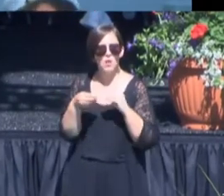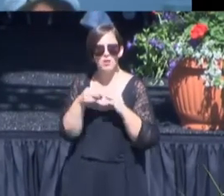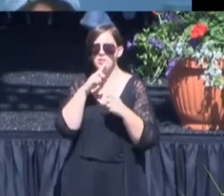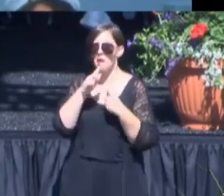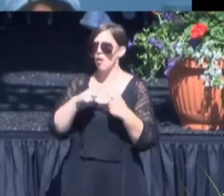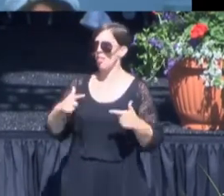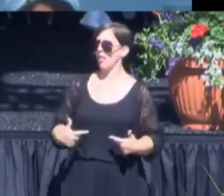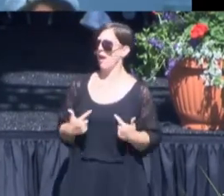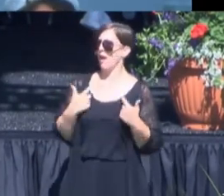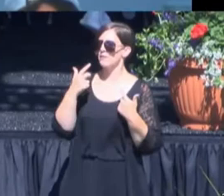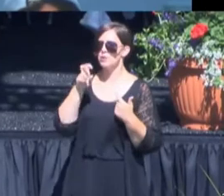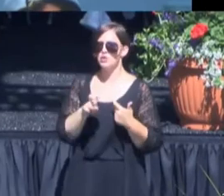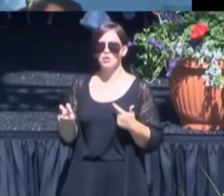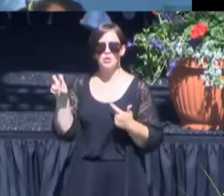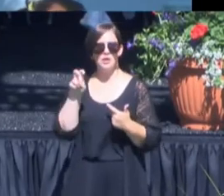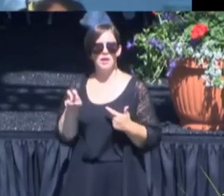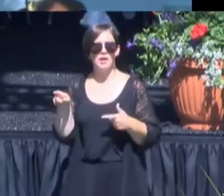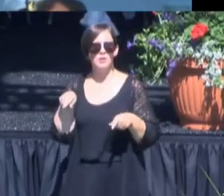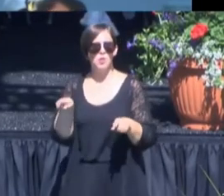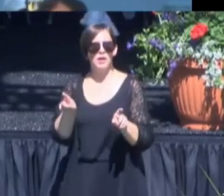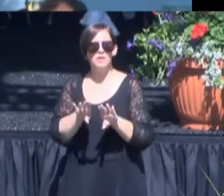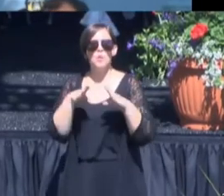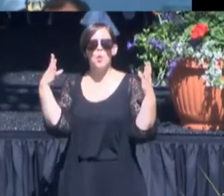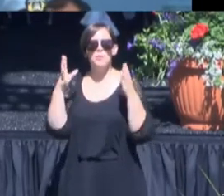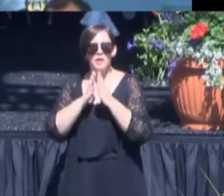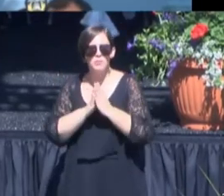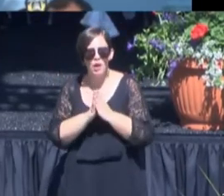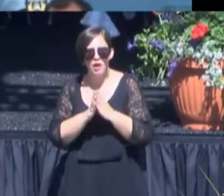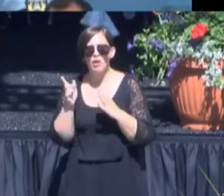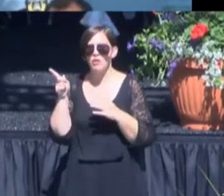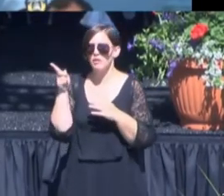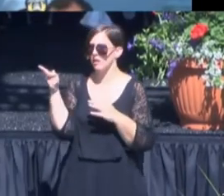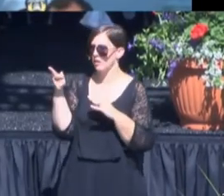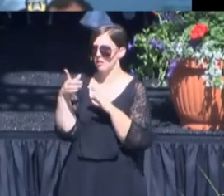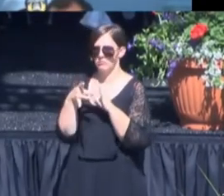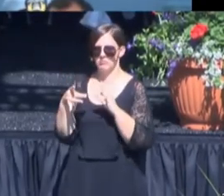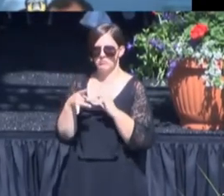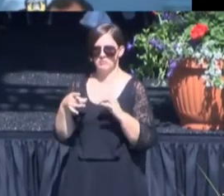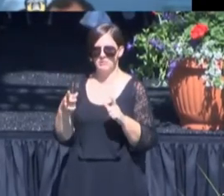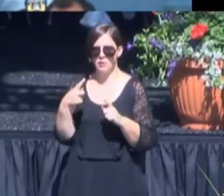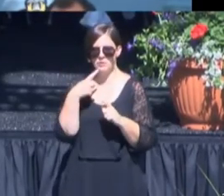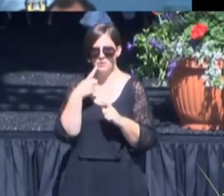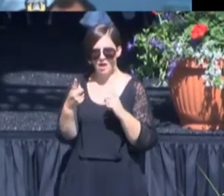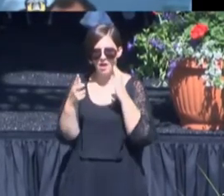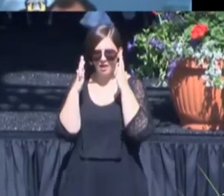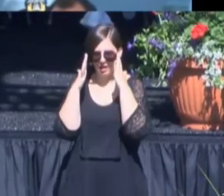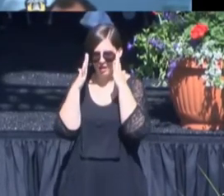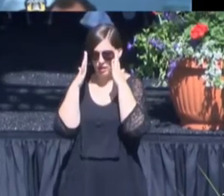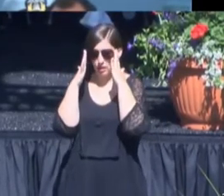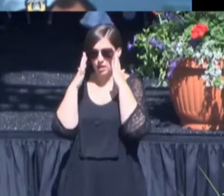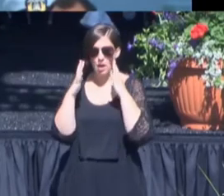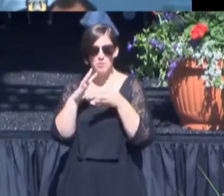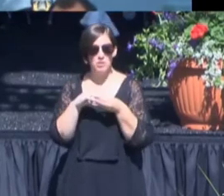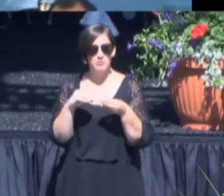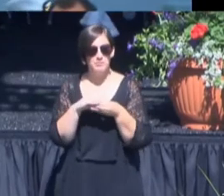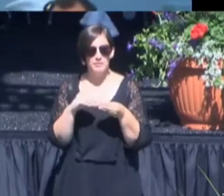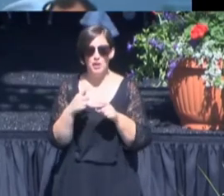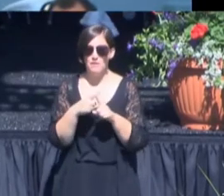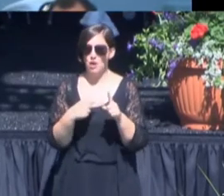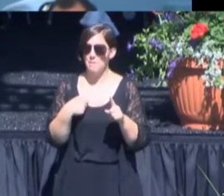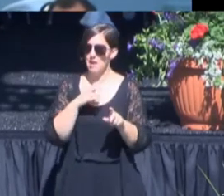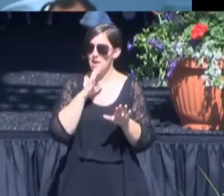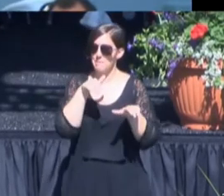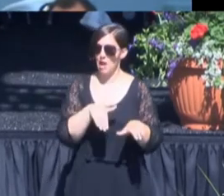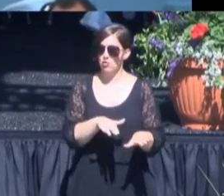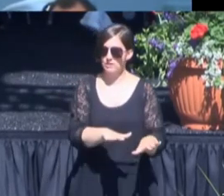life earlier in those wonderful remarks he made, I would just tell you I'm going to speak today mostly from a maritime